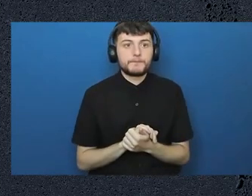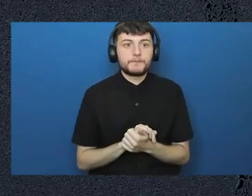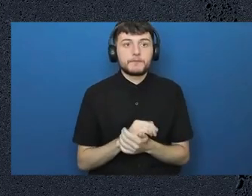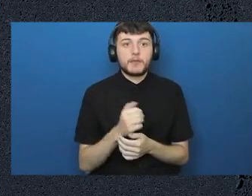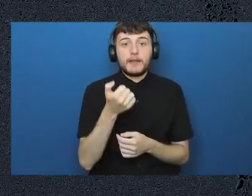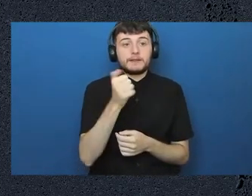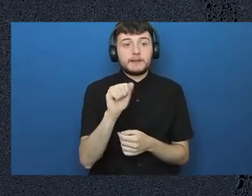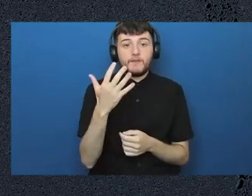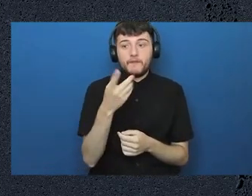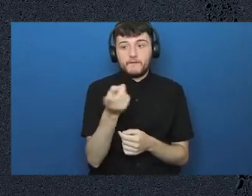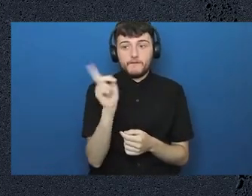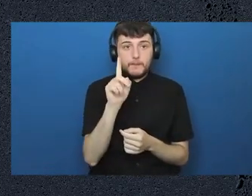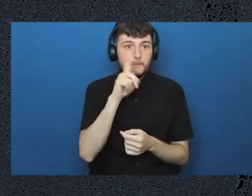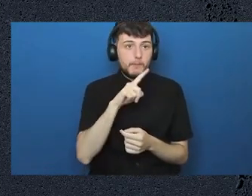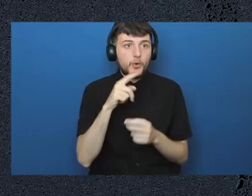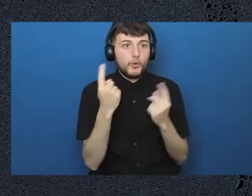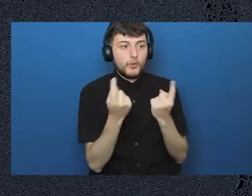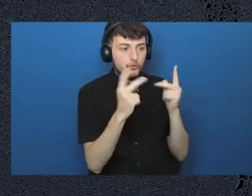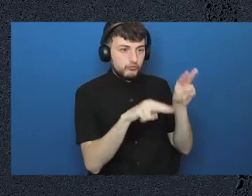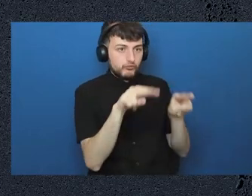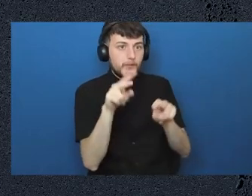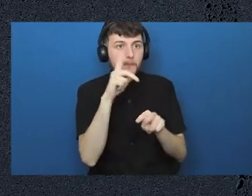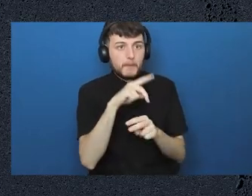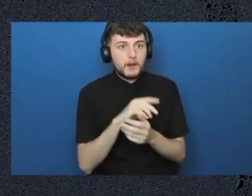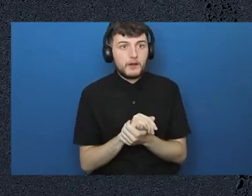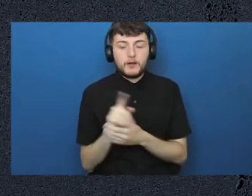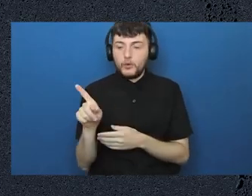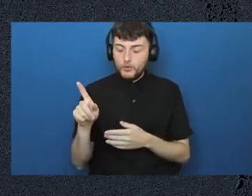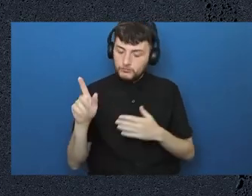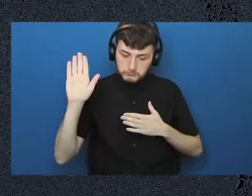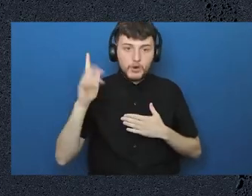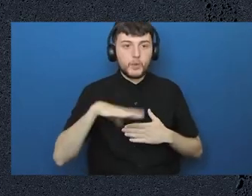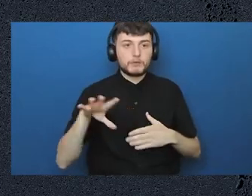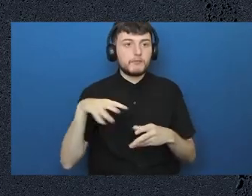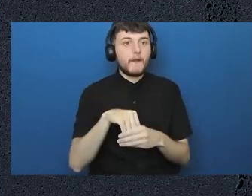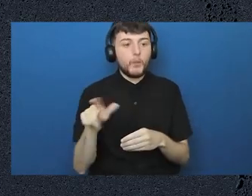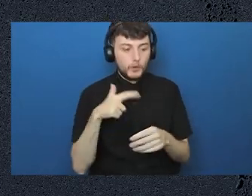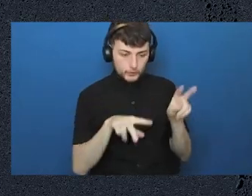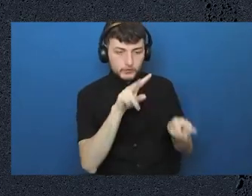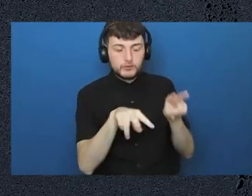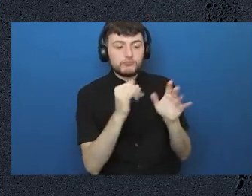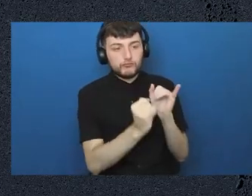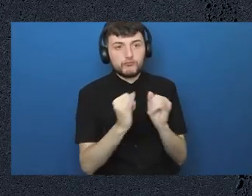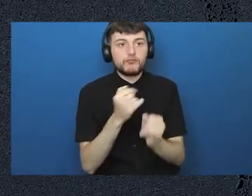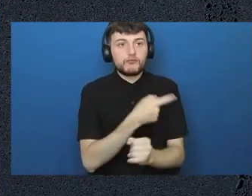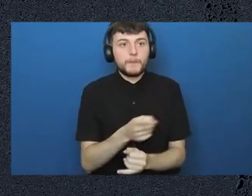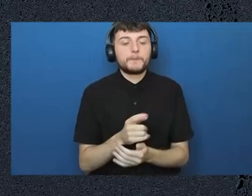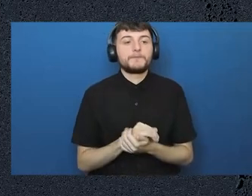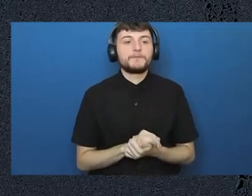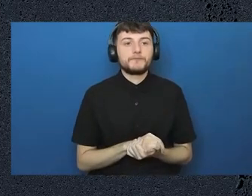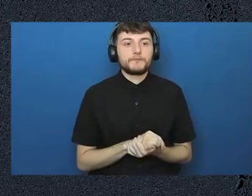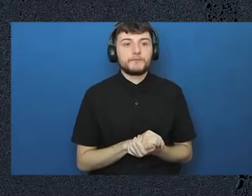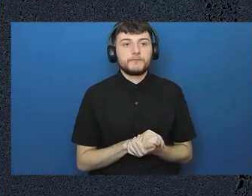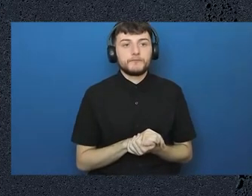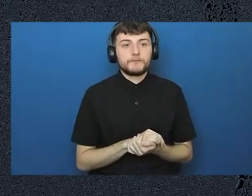wanted to support this program. They just immediately put their hand up. And they were so inspiring because they came with